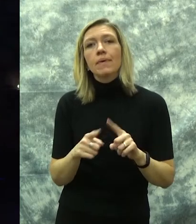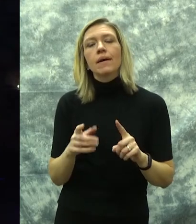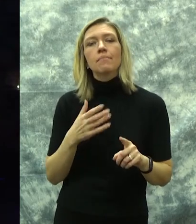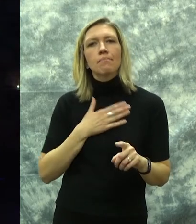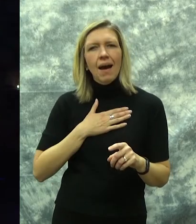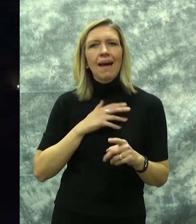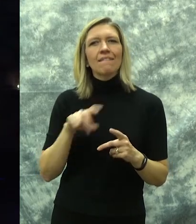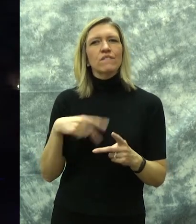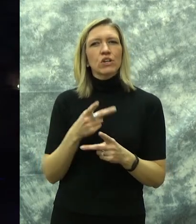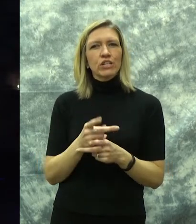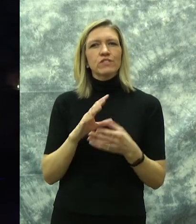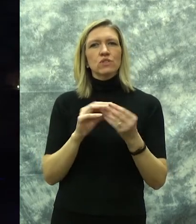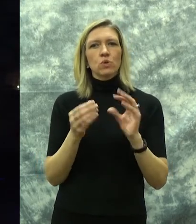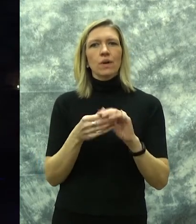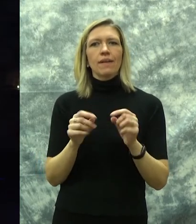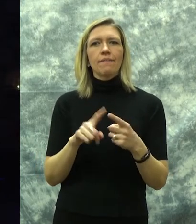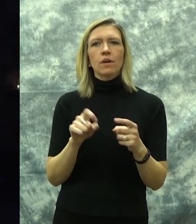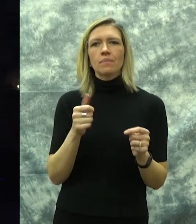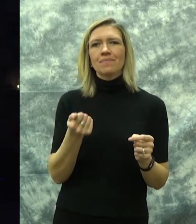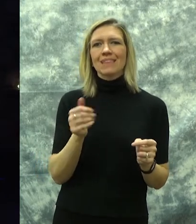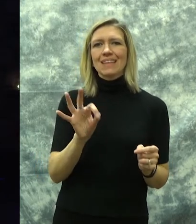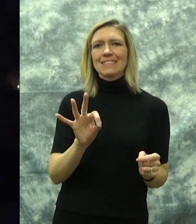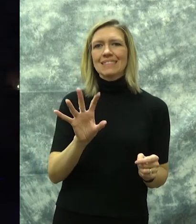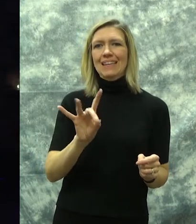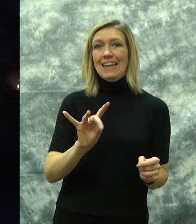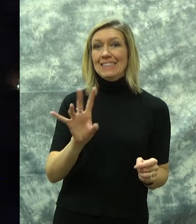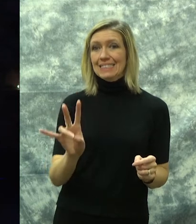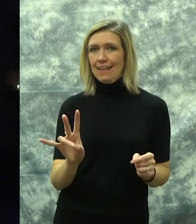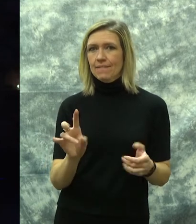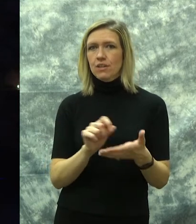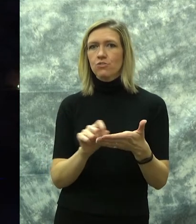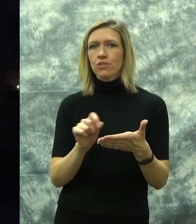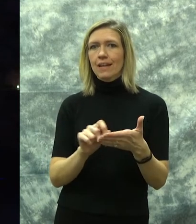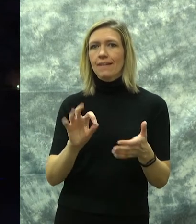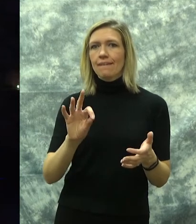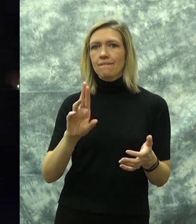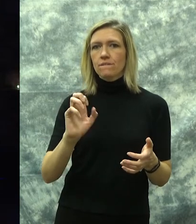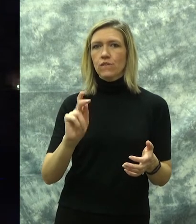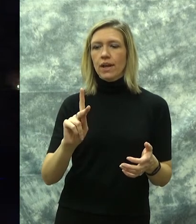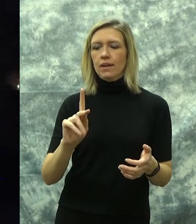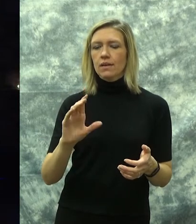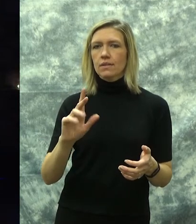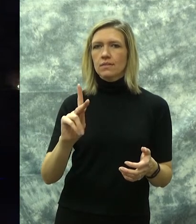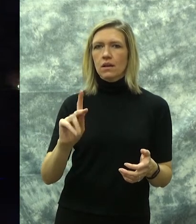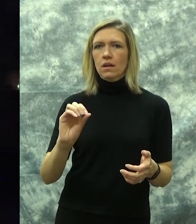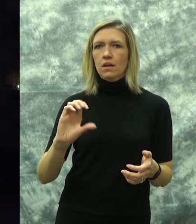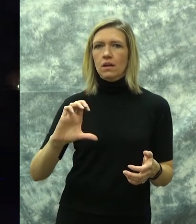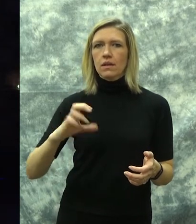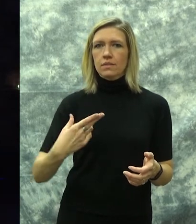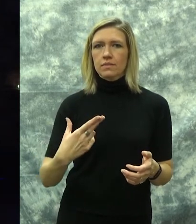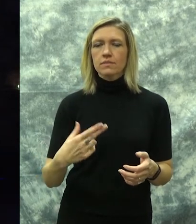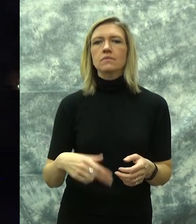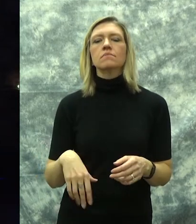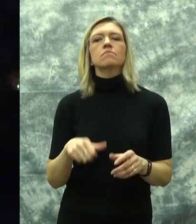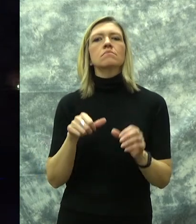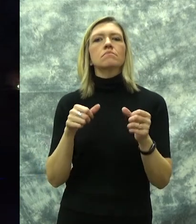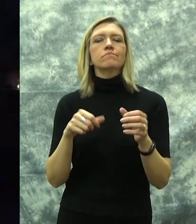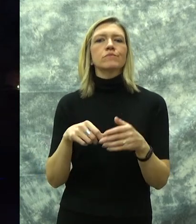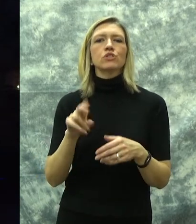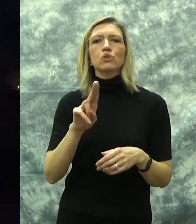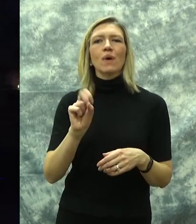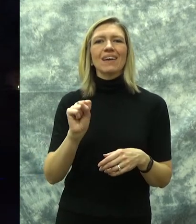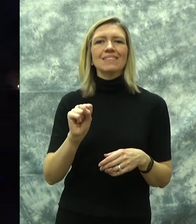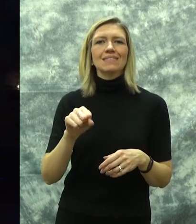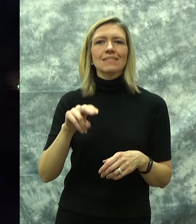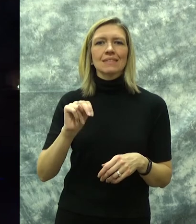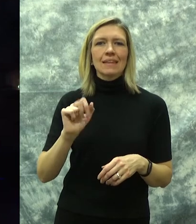today is from 1987, written by Frank Koch. It was published in the U.S. Naval Institute's journal called